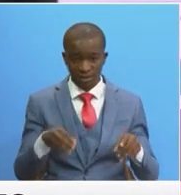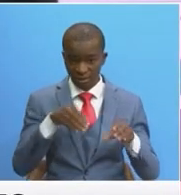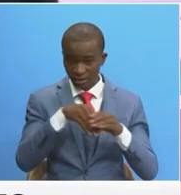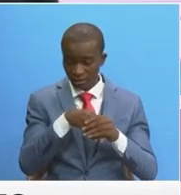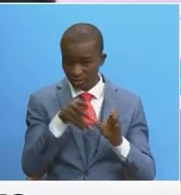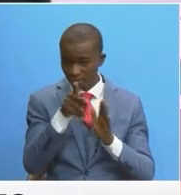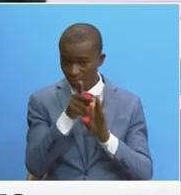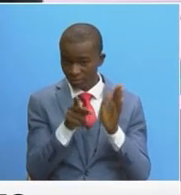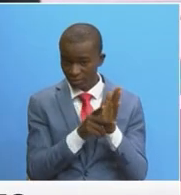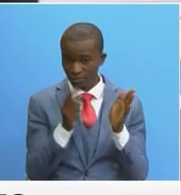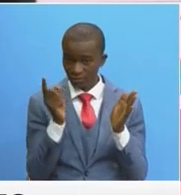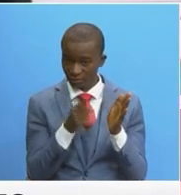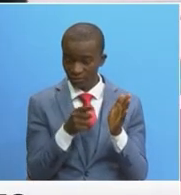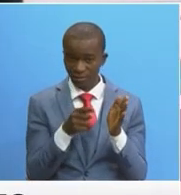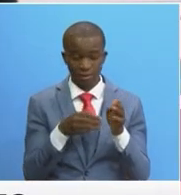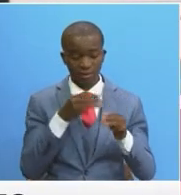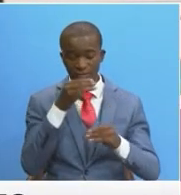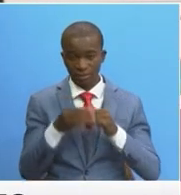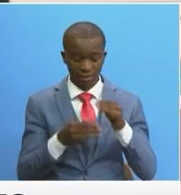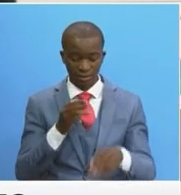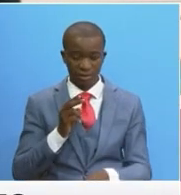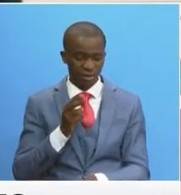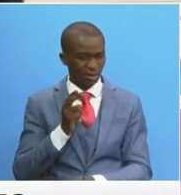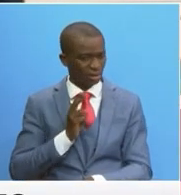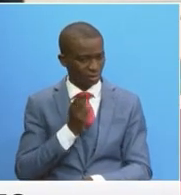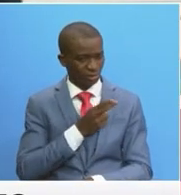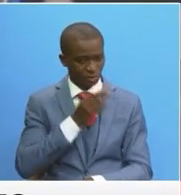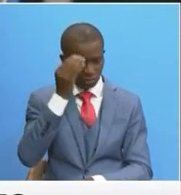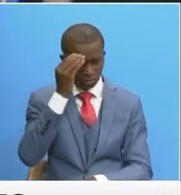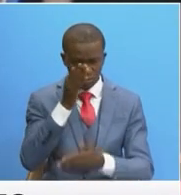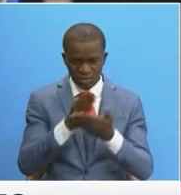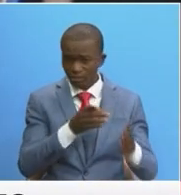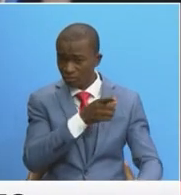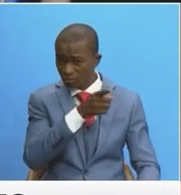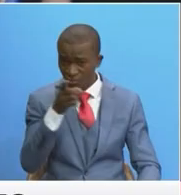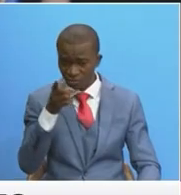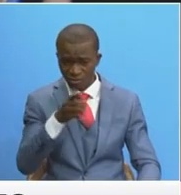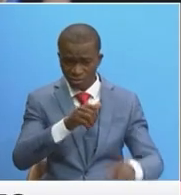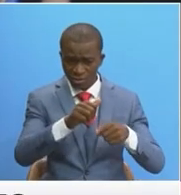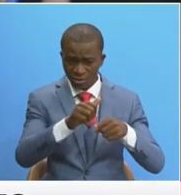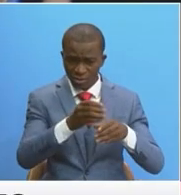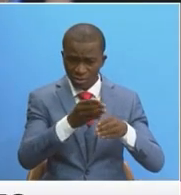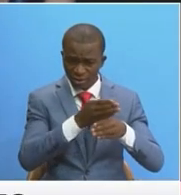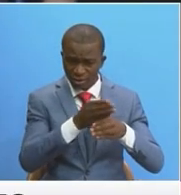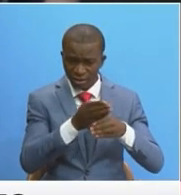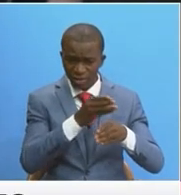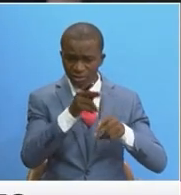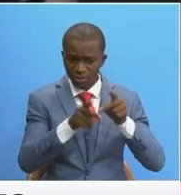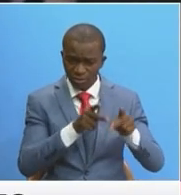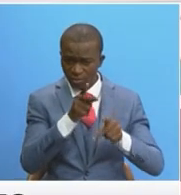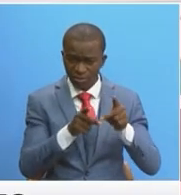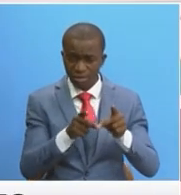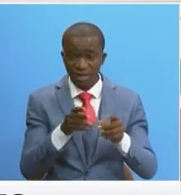this. We have you, most of you, who are traders, entrepreneurs, and doing business and supplies and contracts. Any